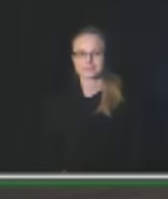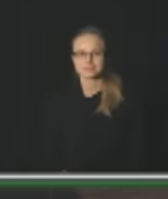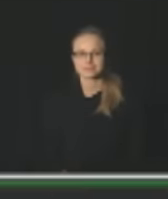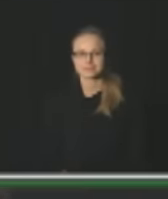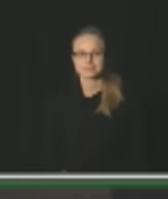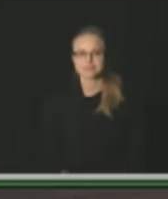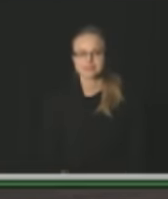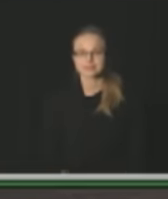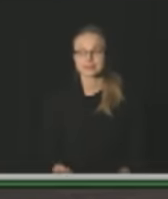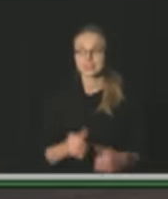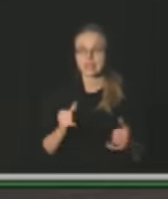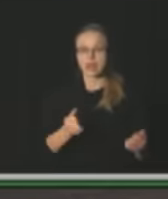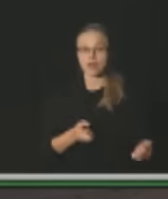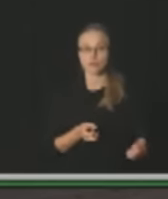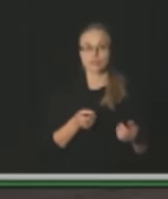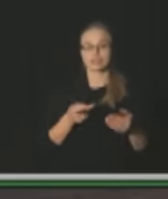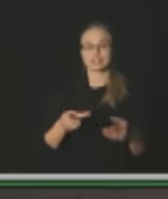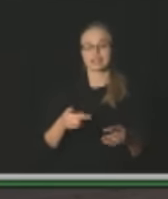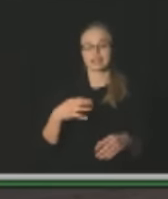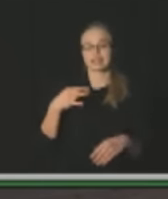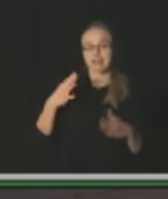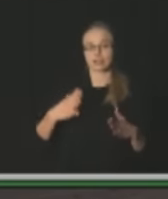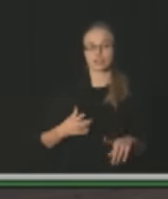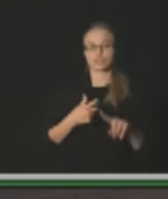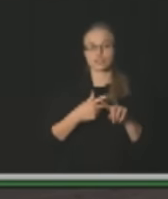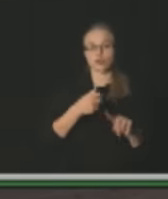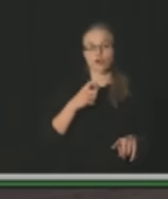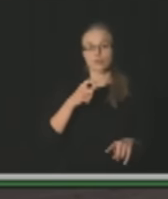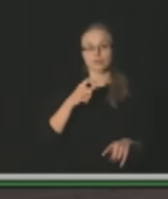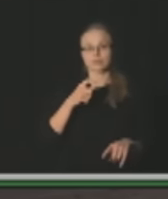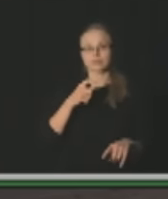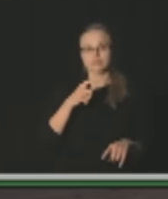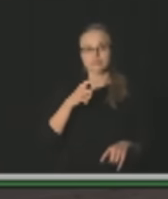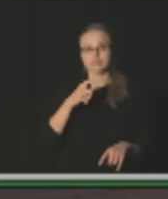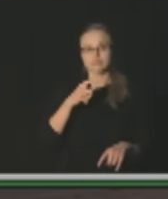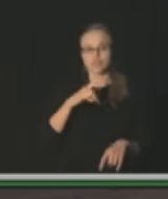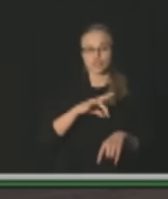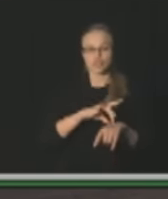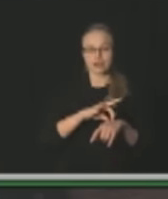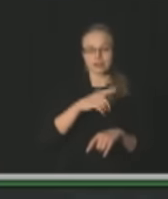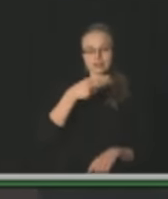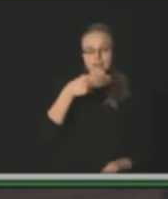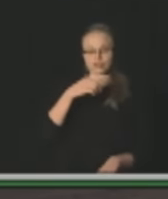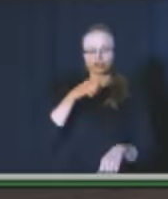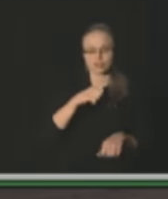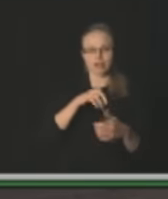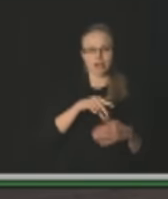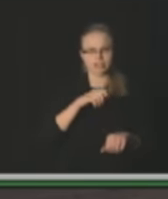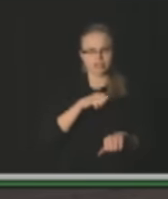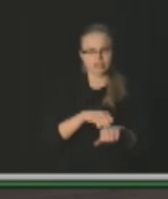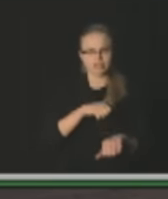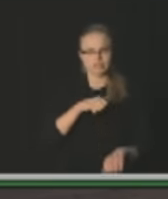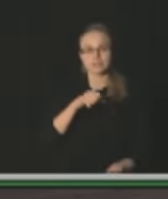Now presenting the candidates from the Department of Geology, Sean D. Nielsen.